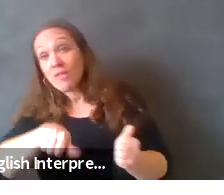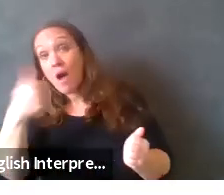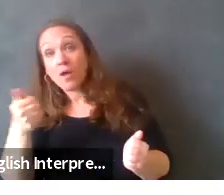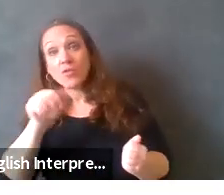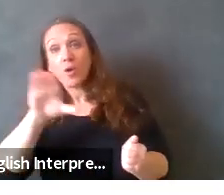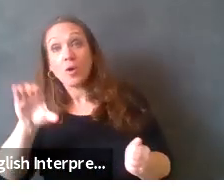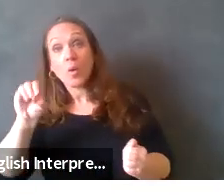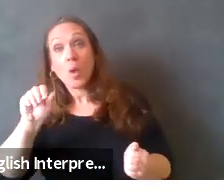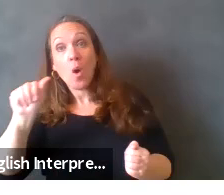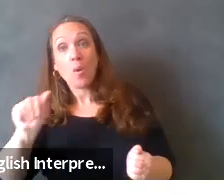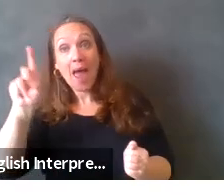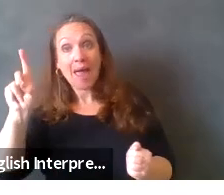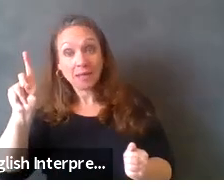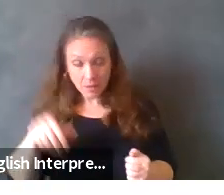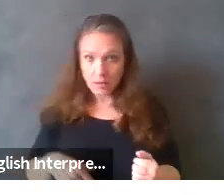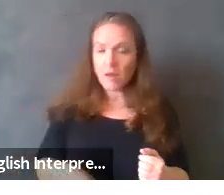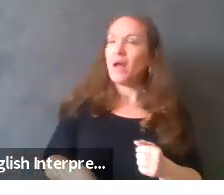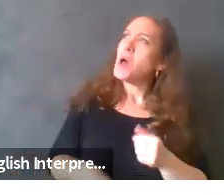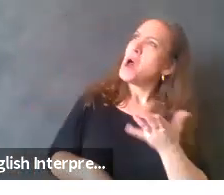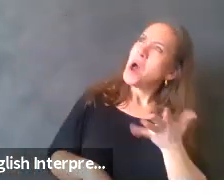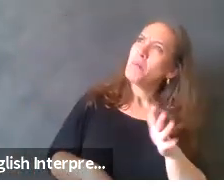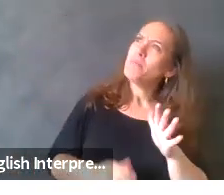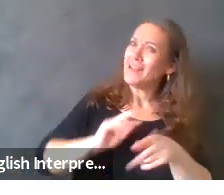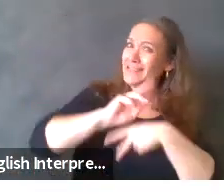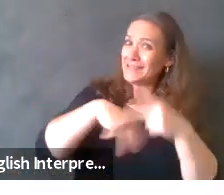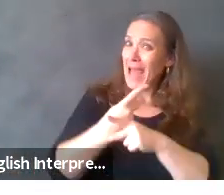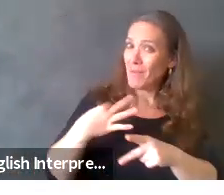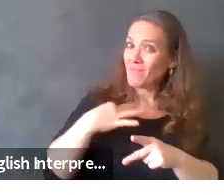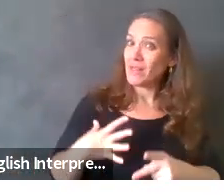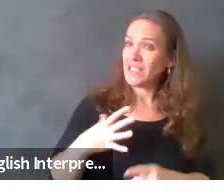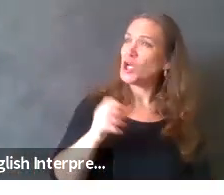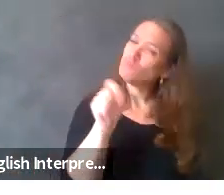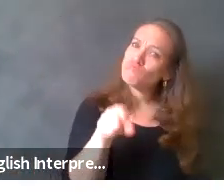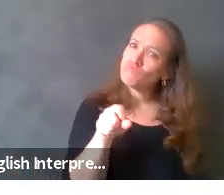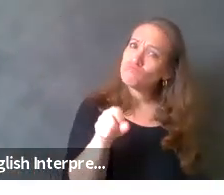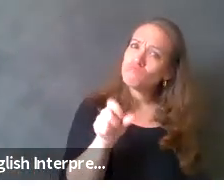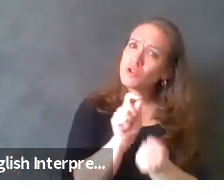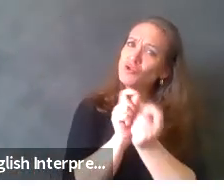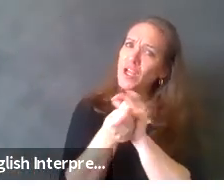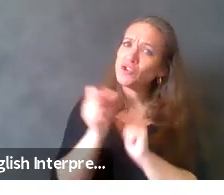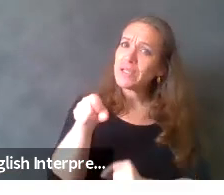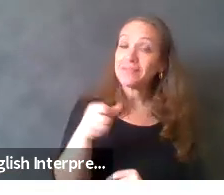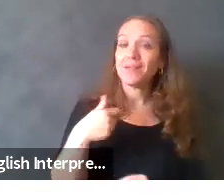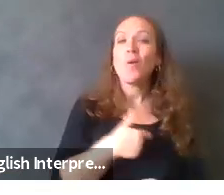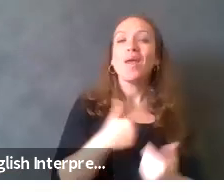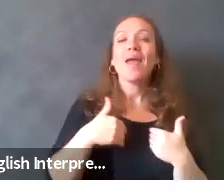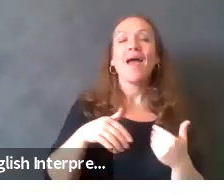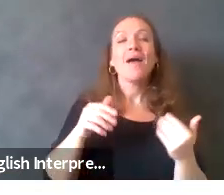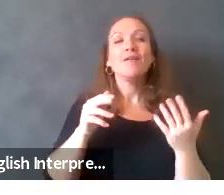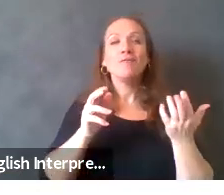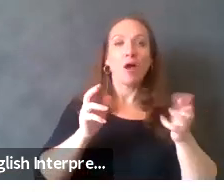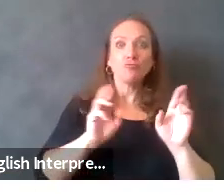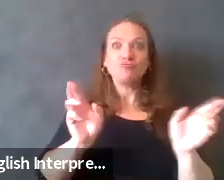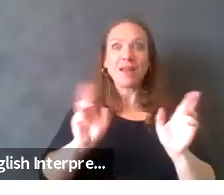It has changed the type to some degree. We have had a seasonal readiness campaign